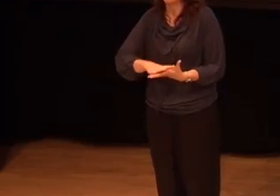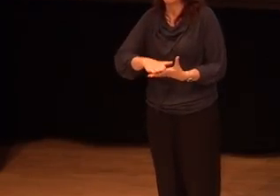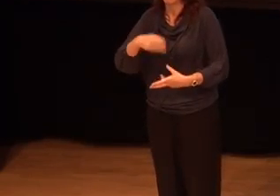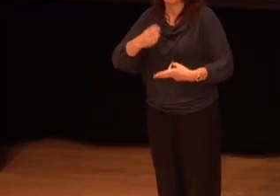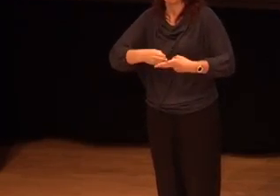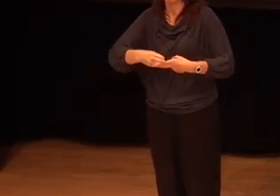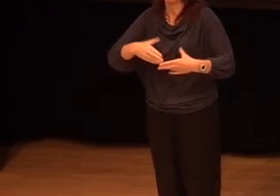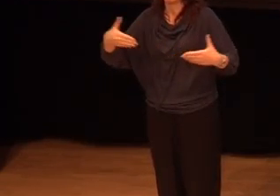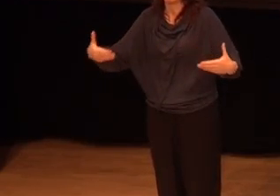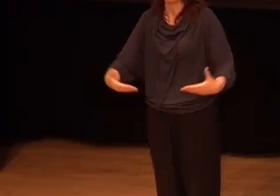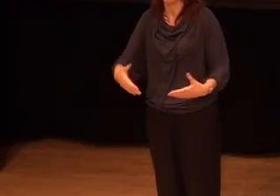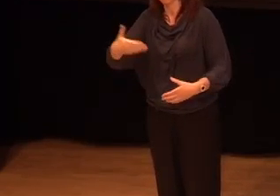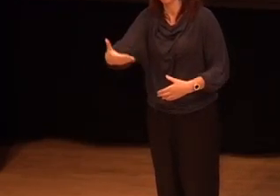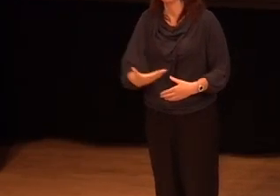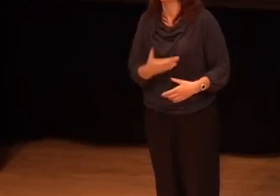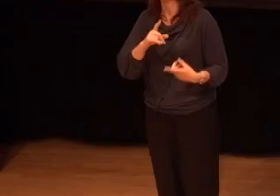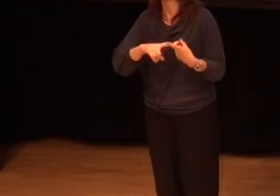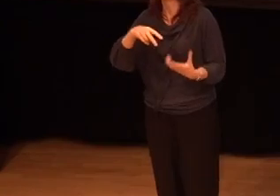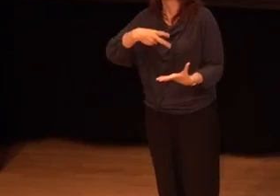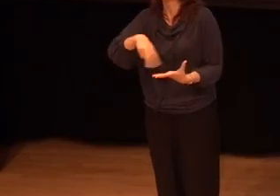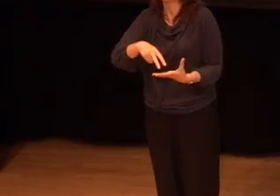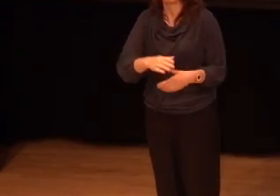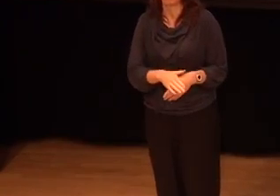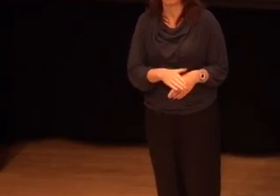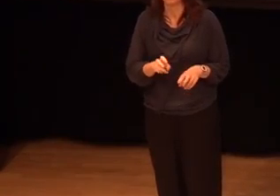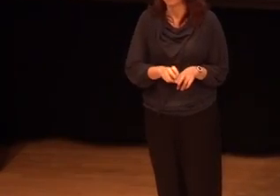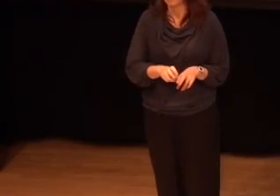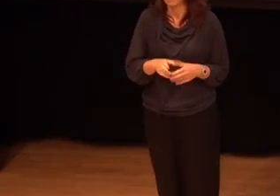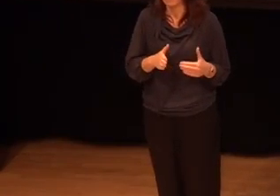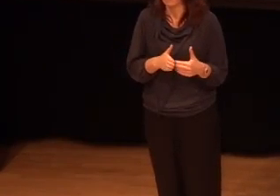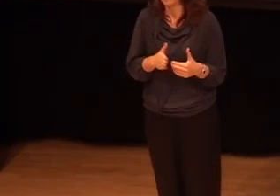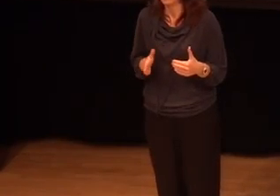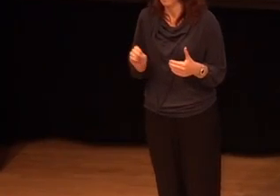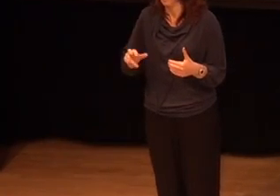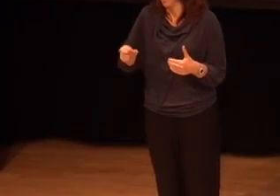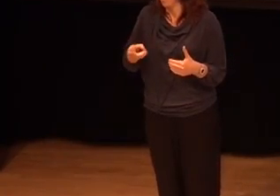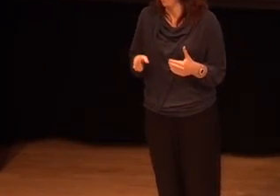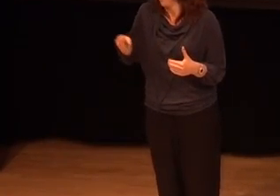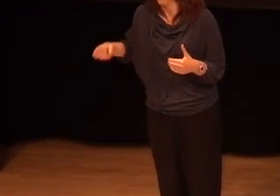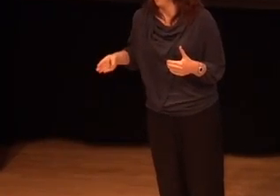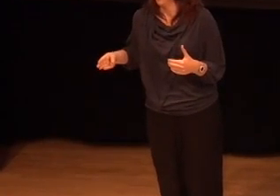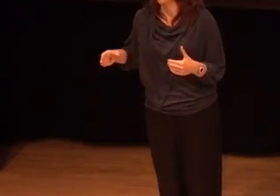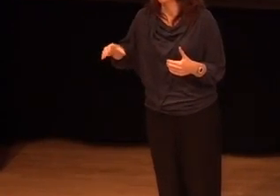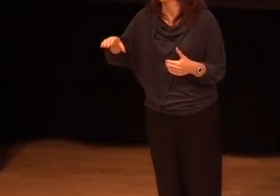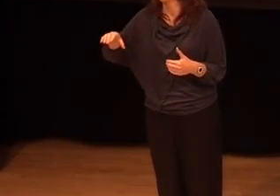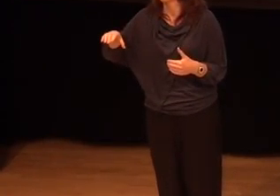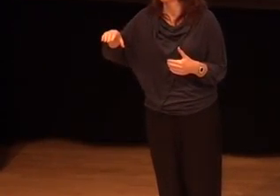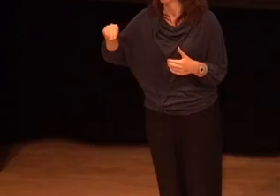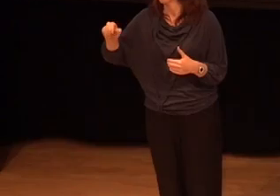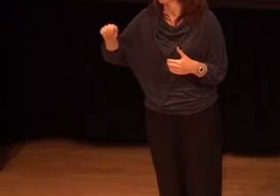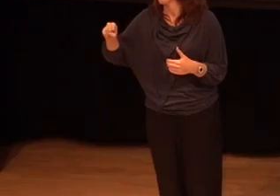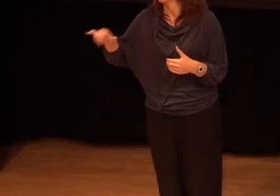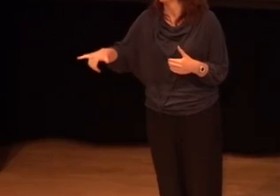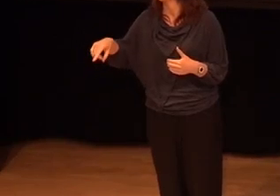to Dance. And on the other side of the table, next to Sarah is Carr Massi, who has